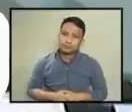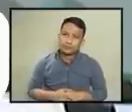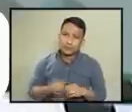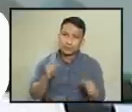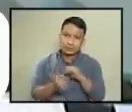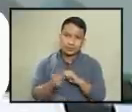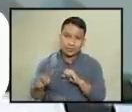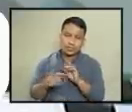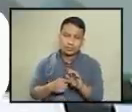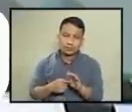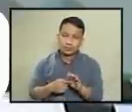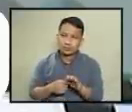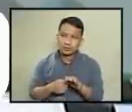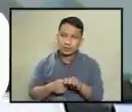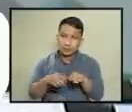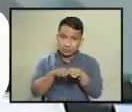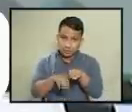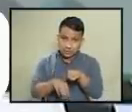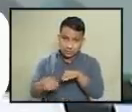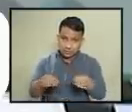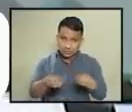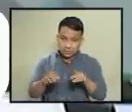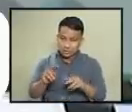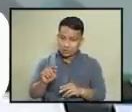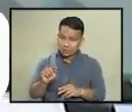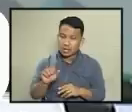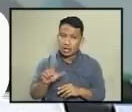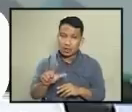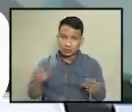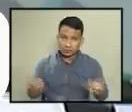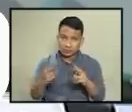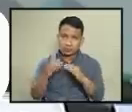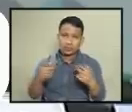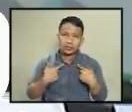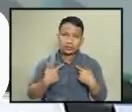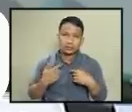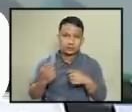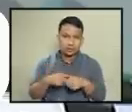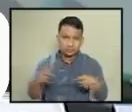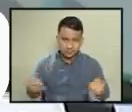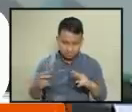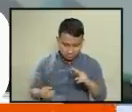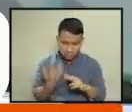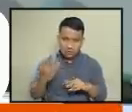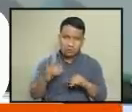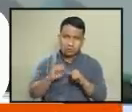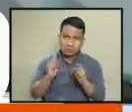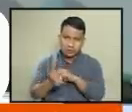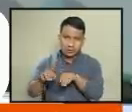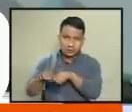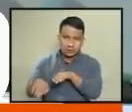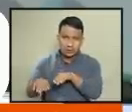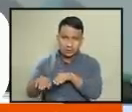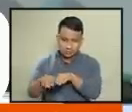the surface changes on Taal volcano every time it erupts. So we have a change in